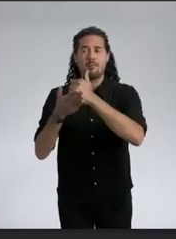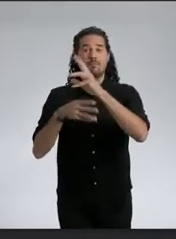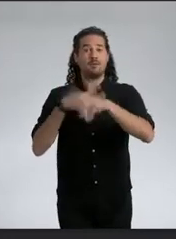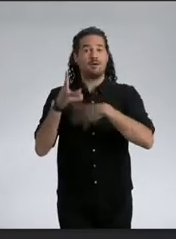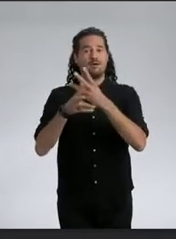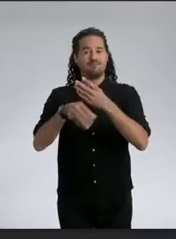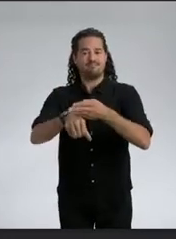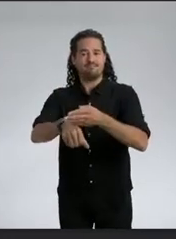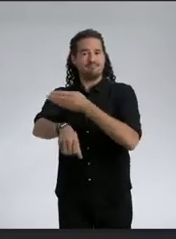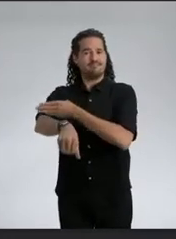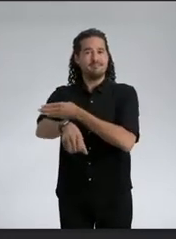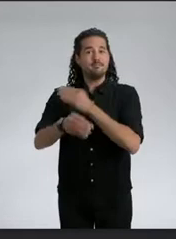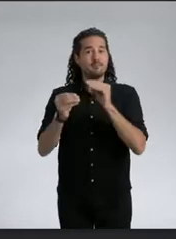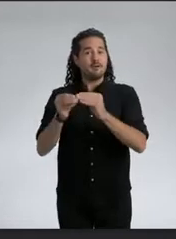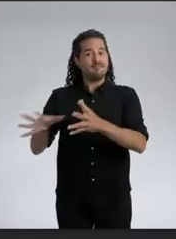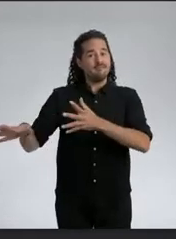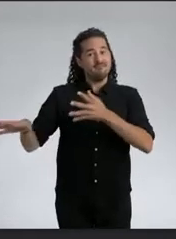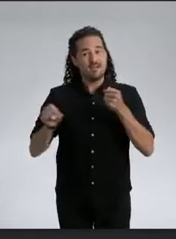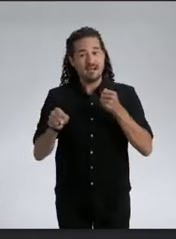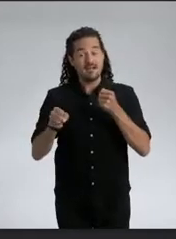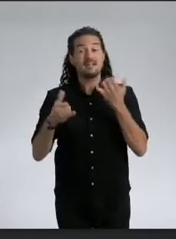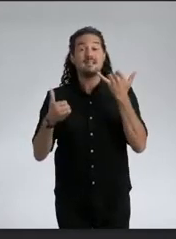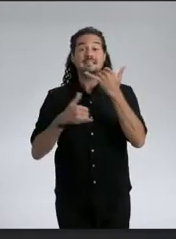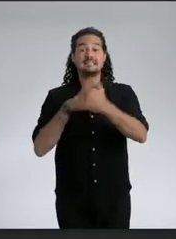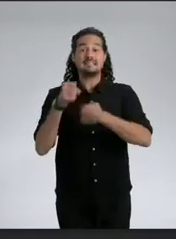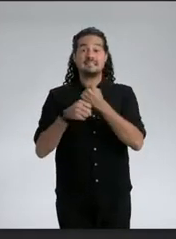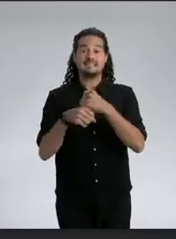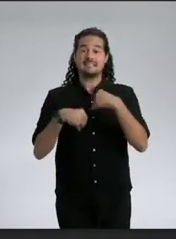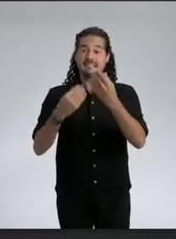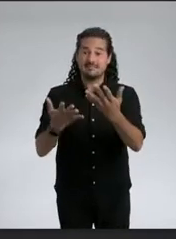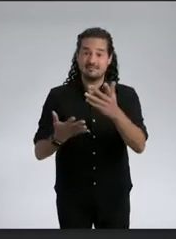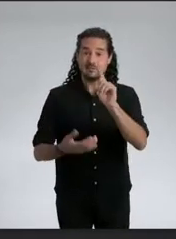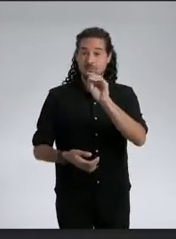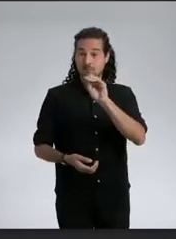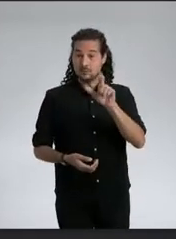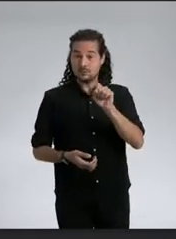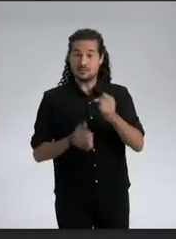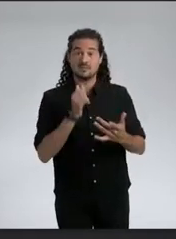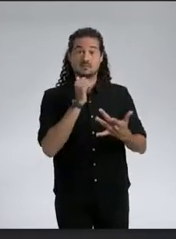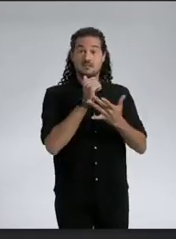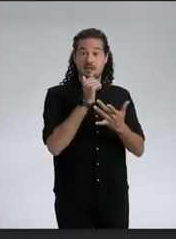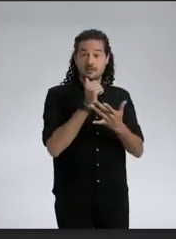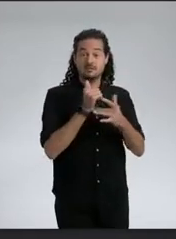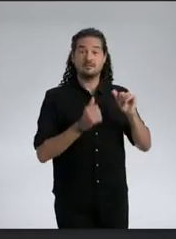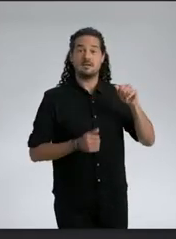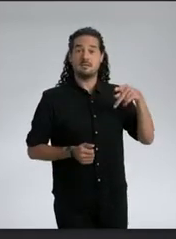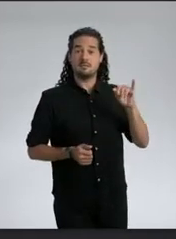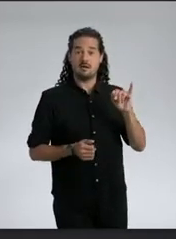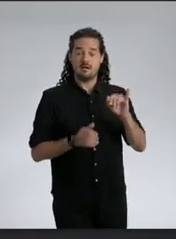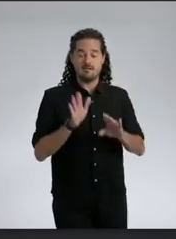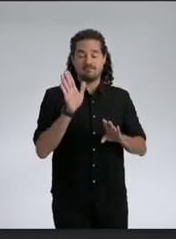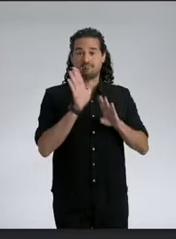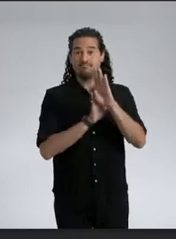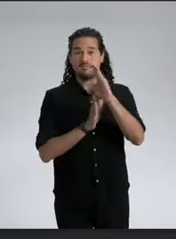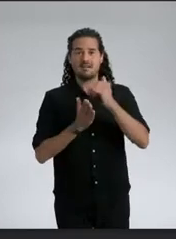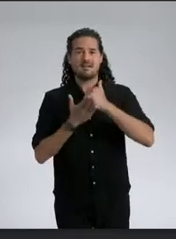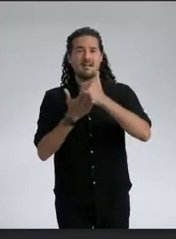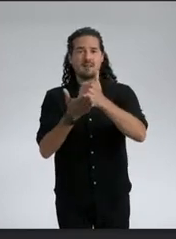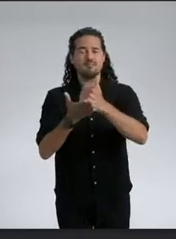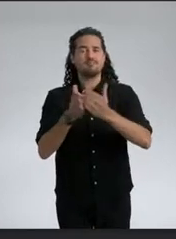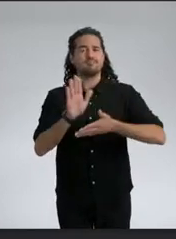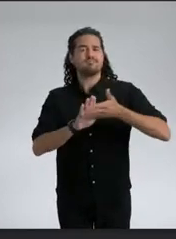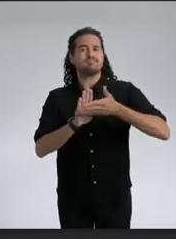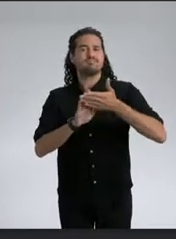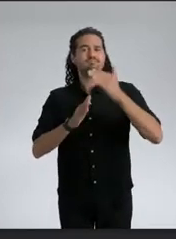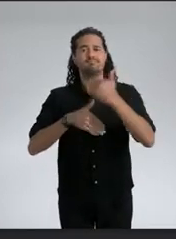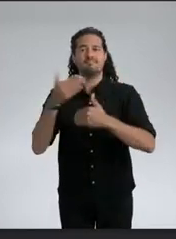we're delivering tools, technologies, and APIs designed to help you accomplish more. And we'll be talking today about 3